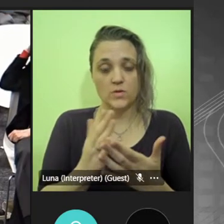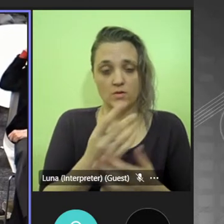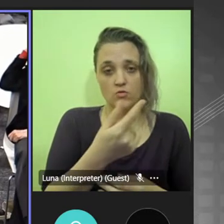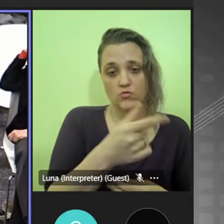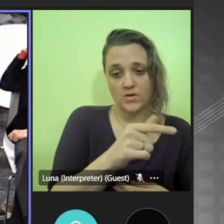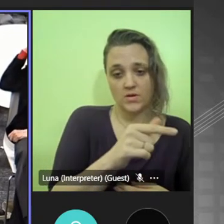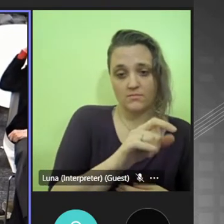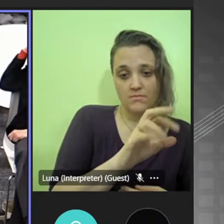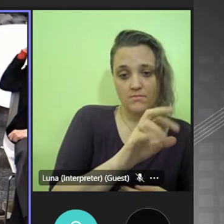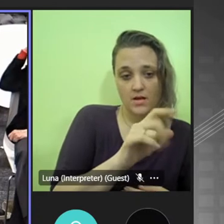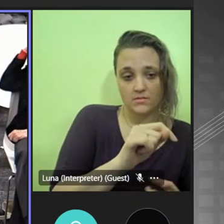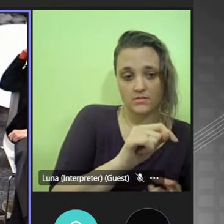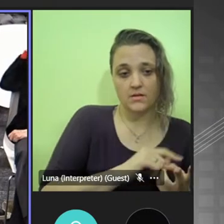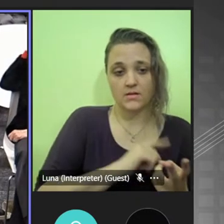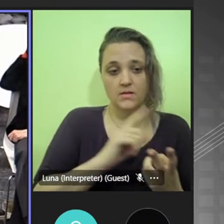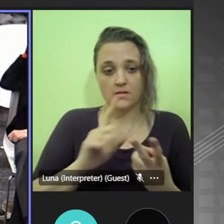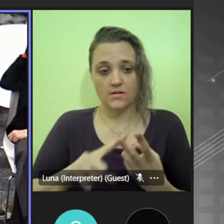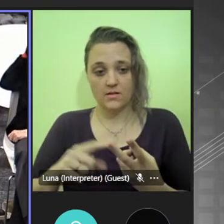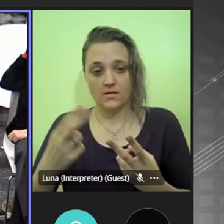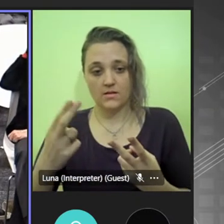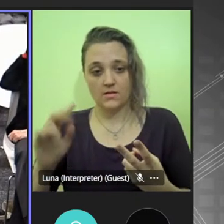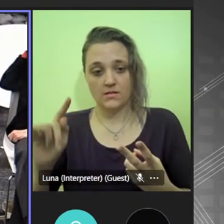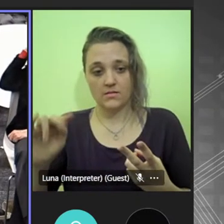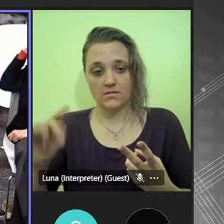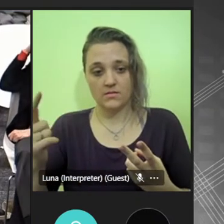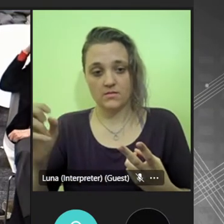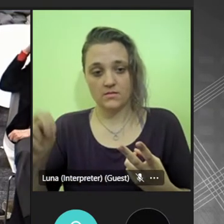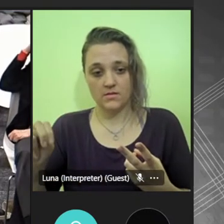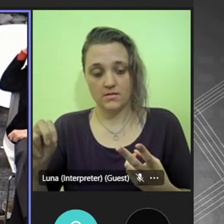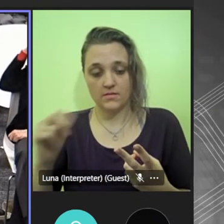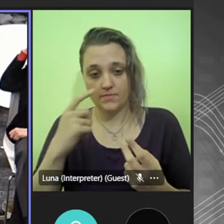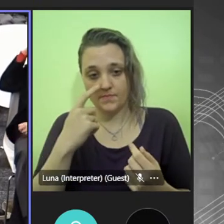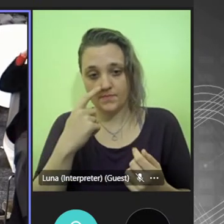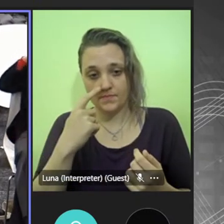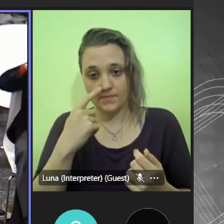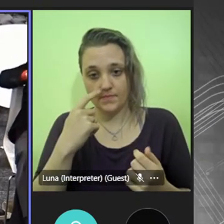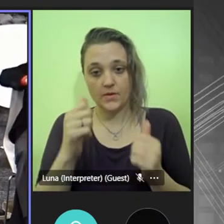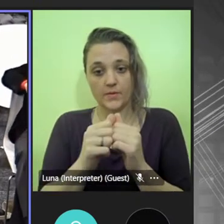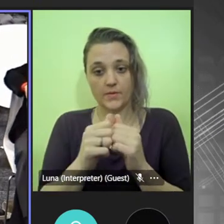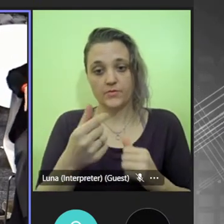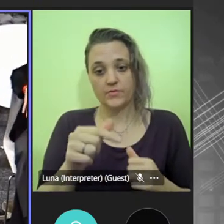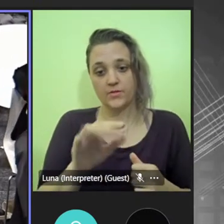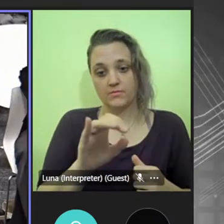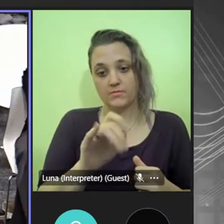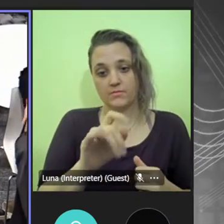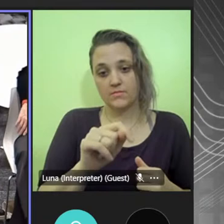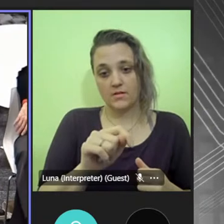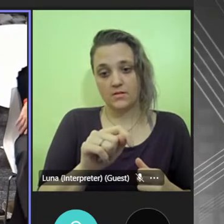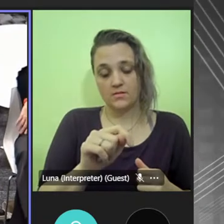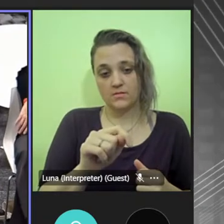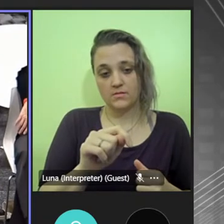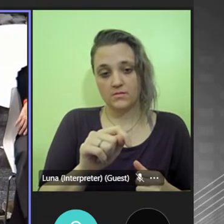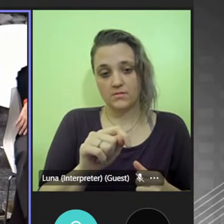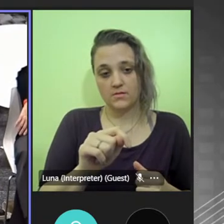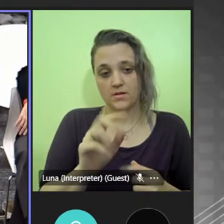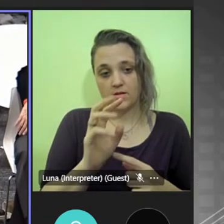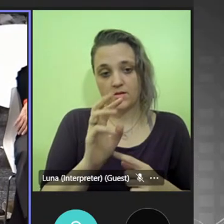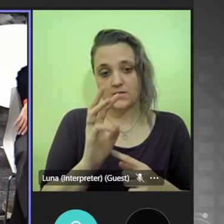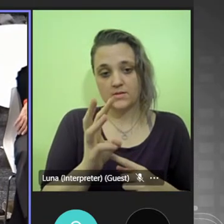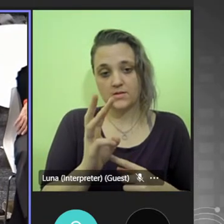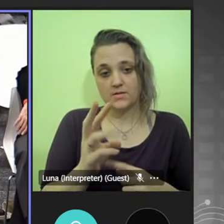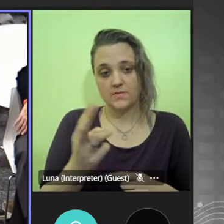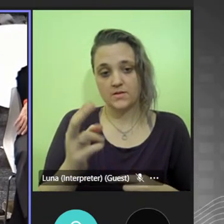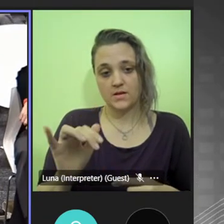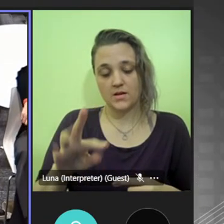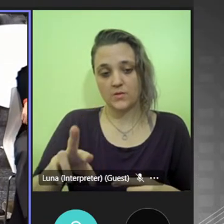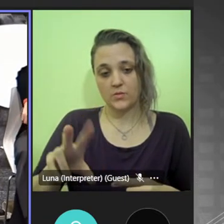the same between both Greenville and Huntington along with the uh Google to Branch